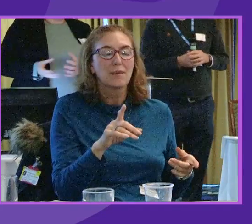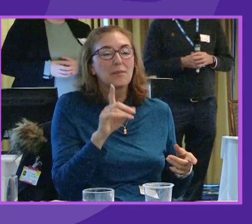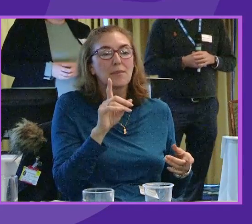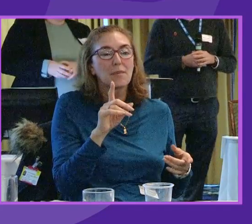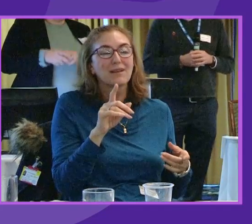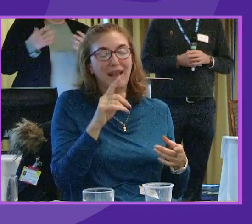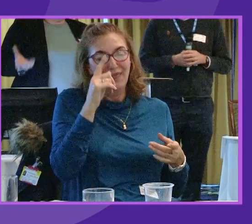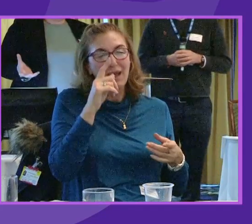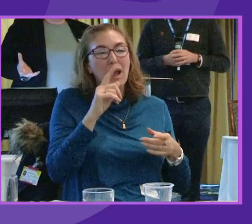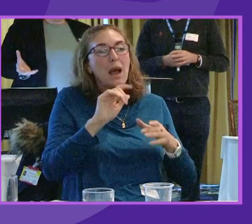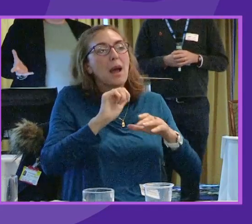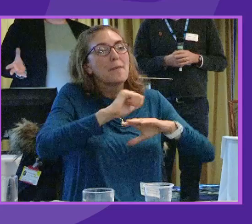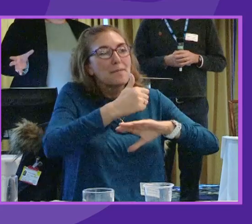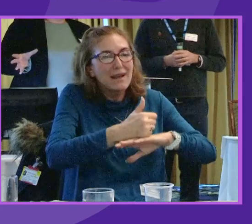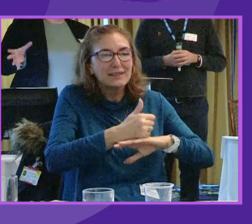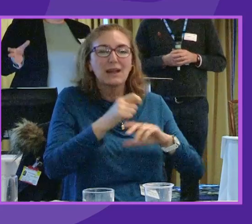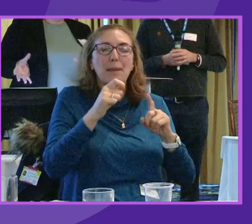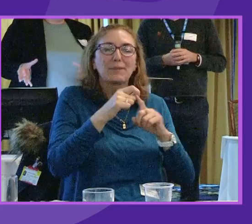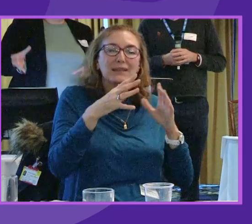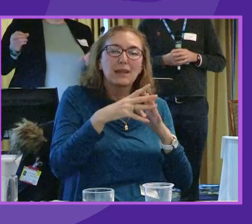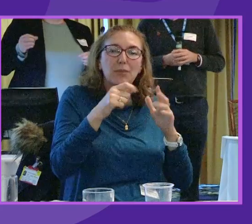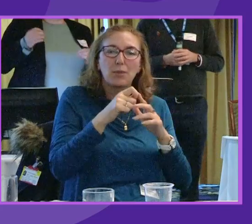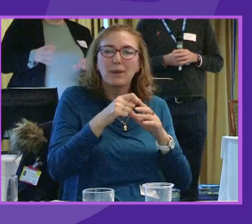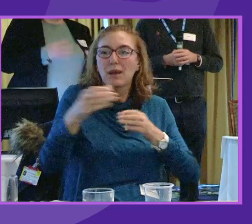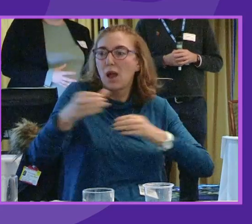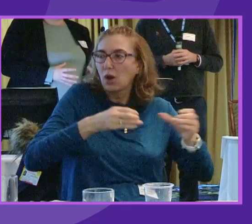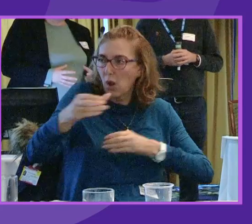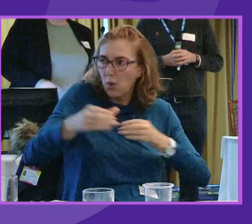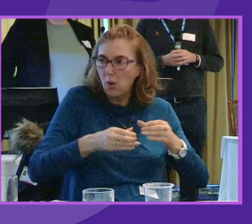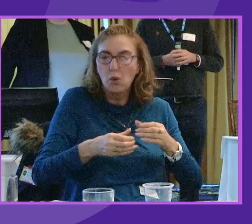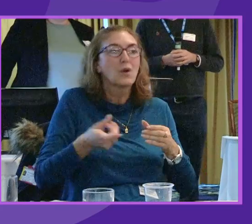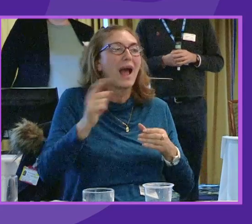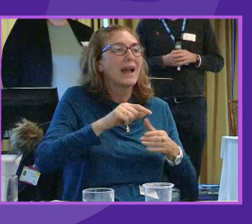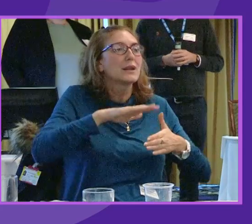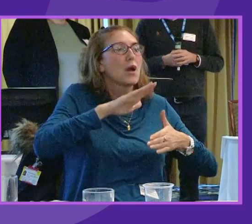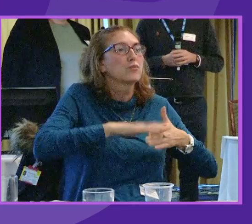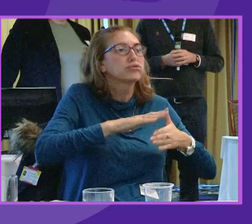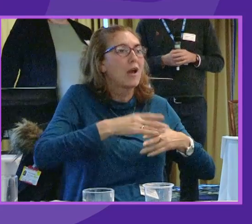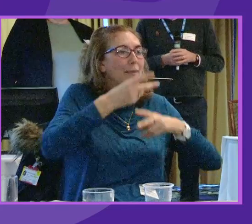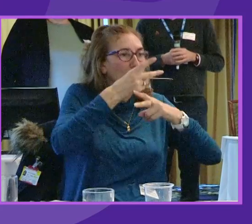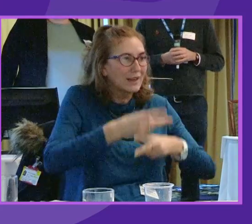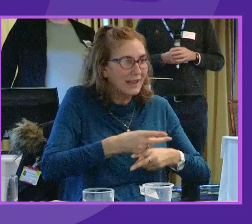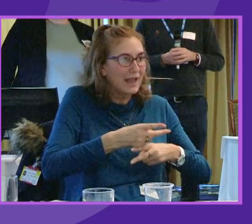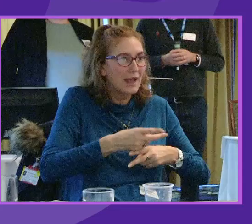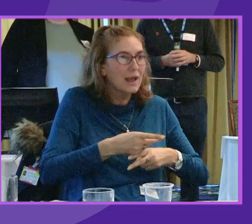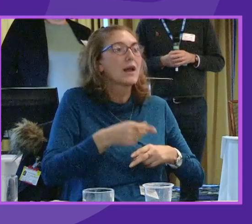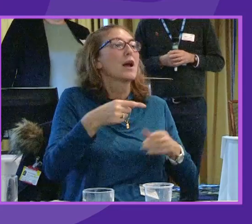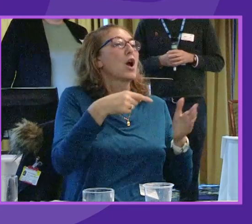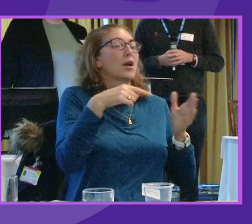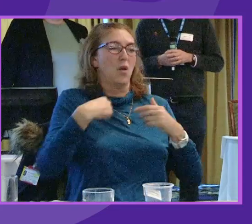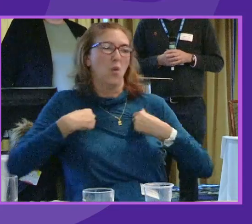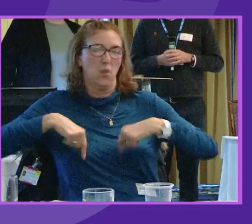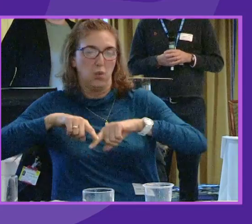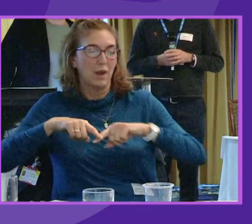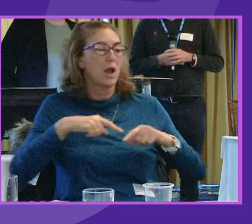basically, it looks like Lancashire Women's Centres, we will be concentrating more on the PWP cohort and probably more on the primary care